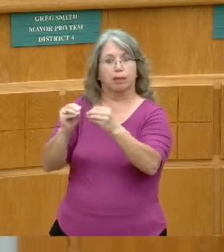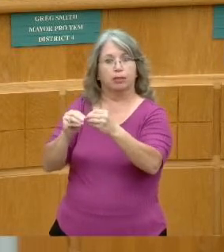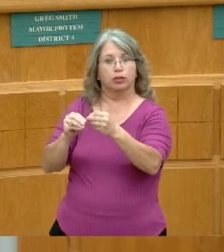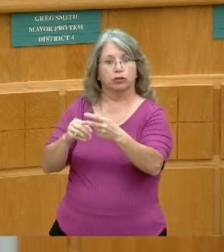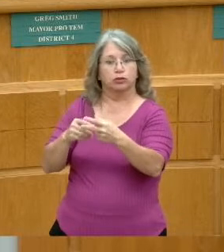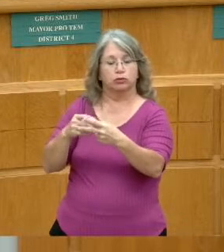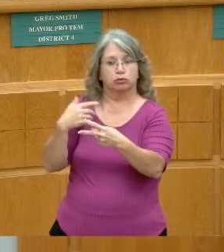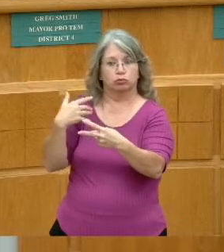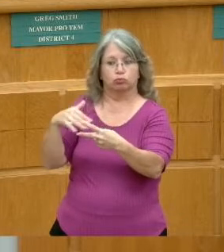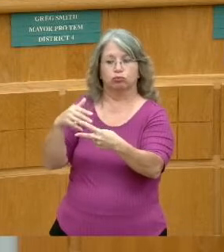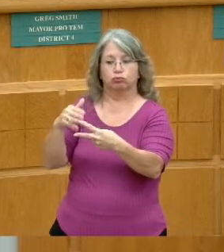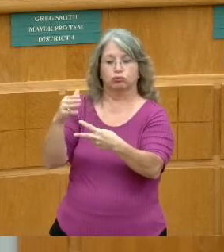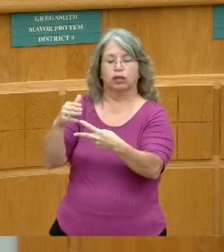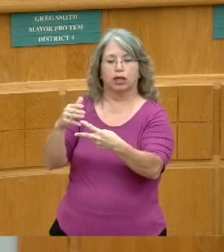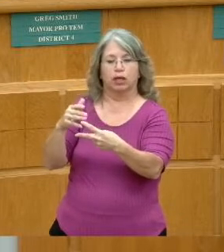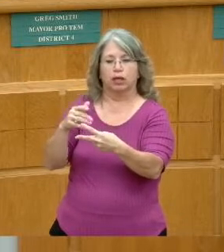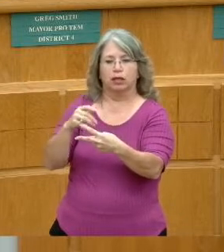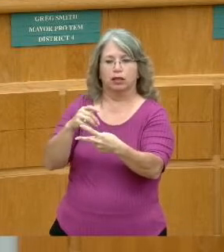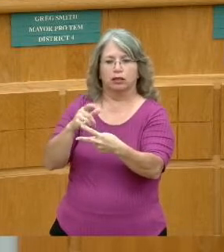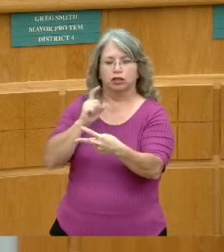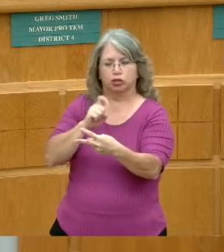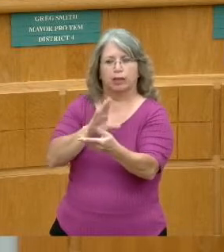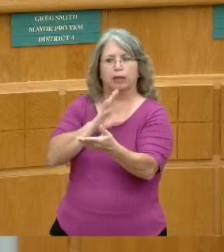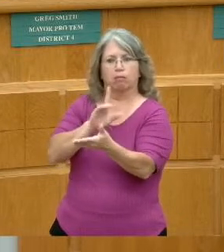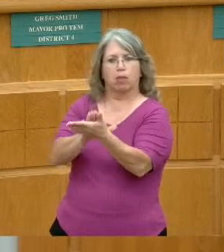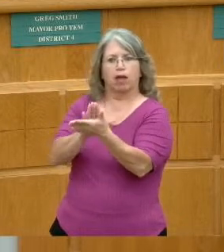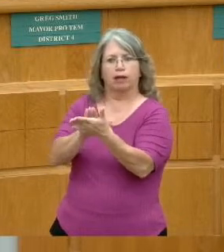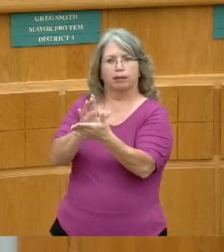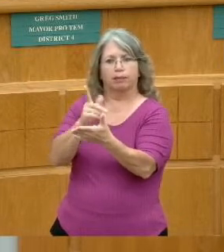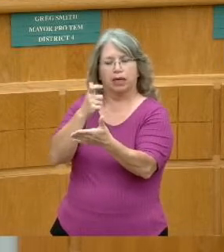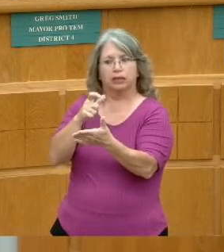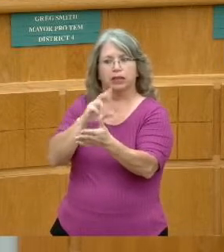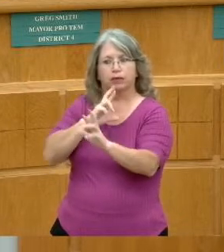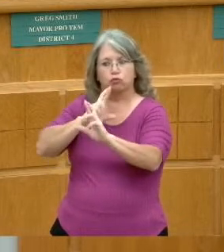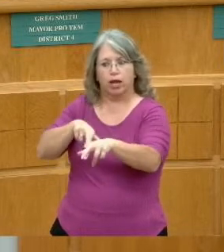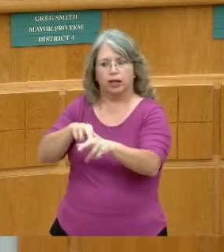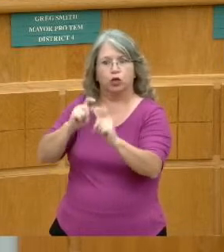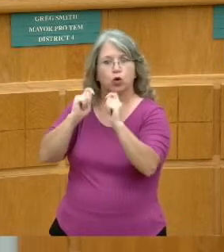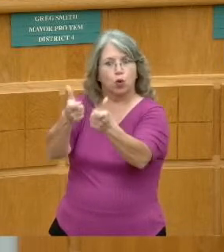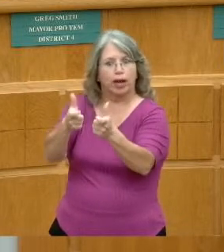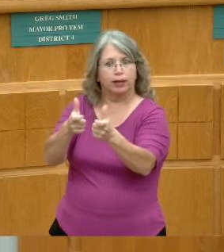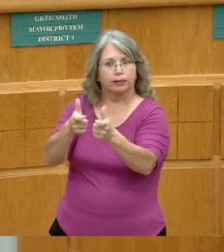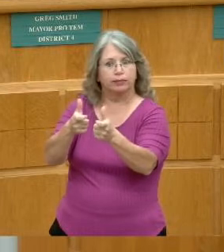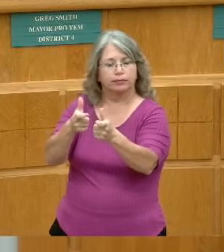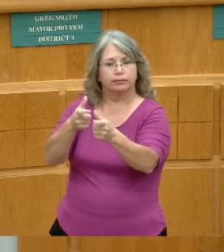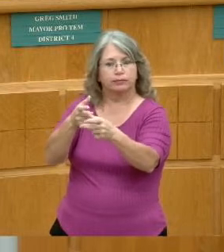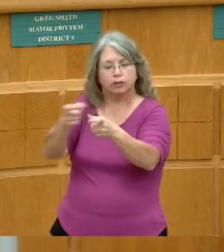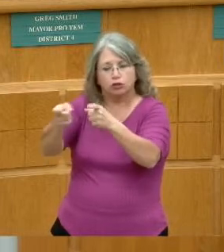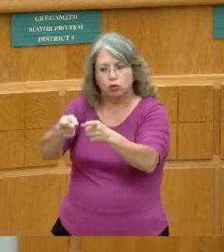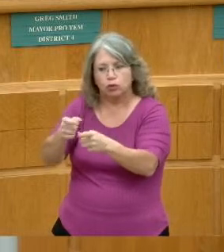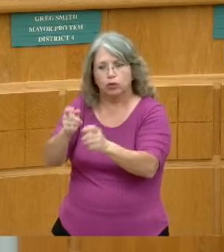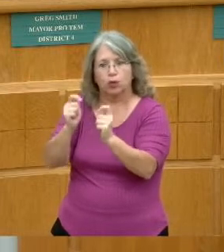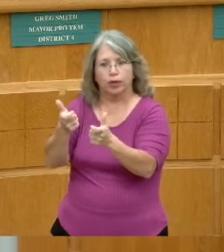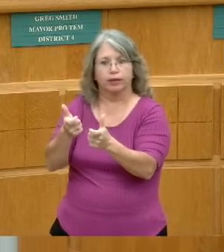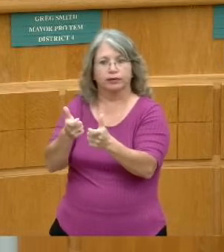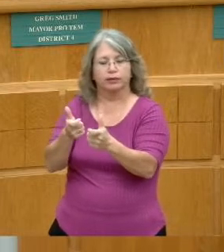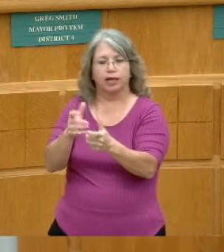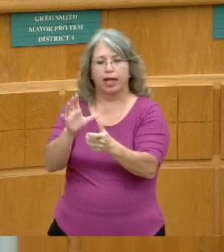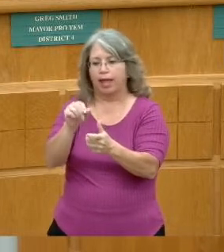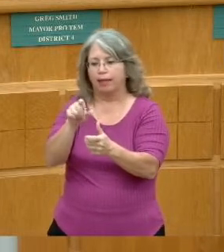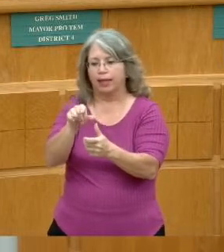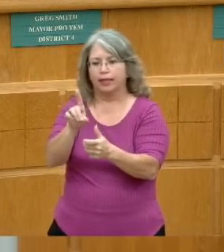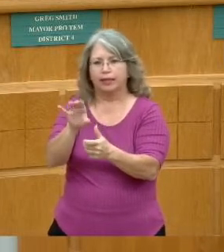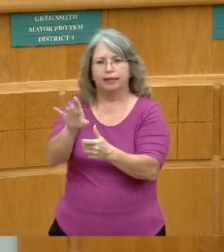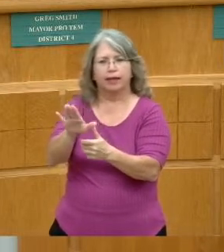testing everybody, containing the outbreak, and doing the contact tracing,